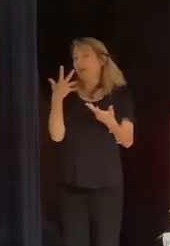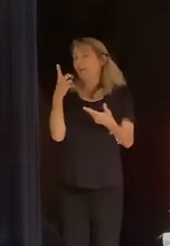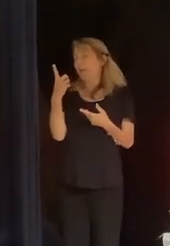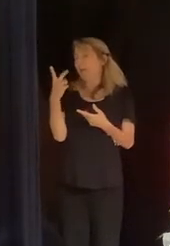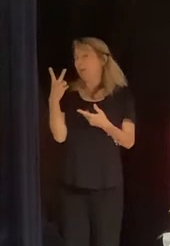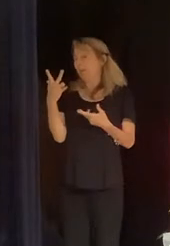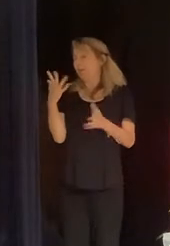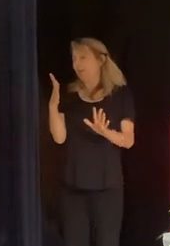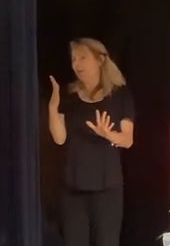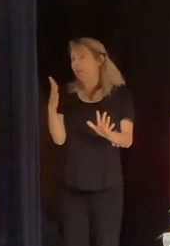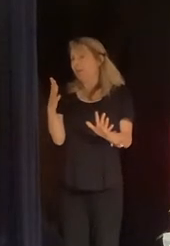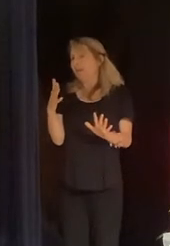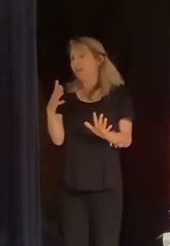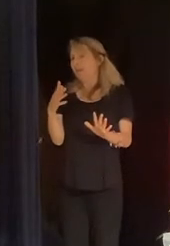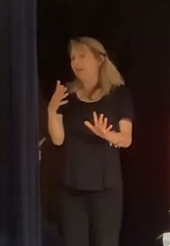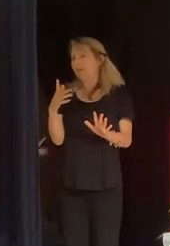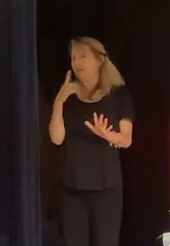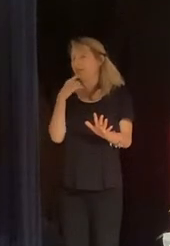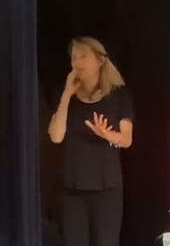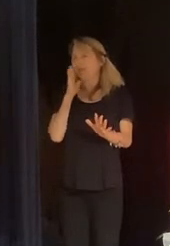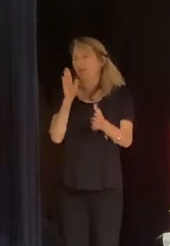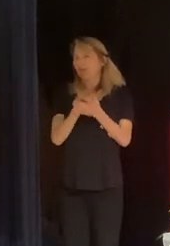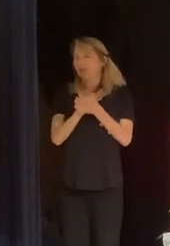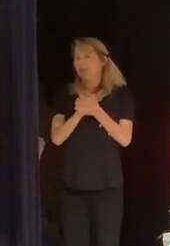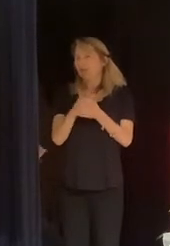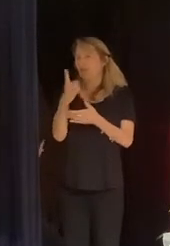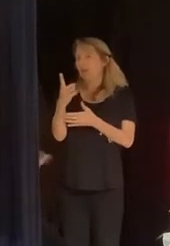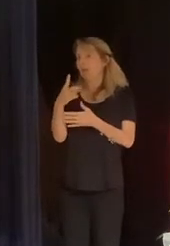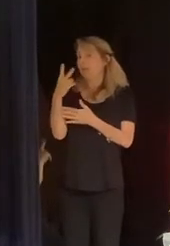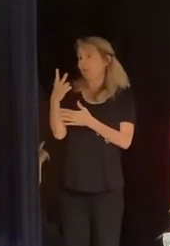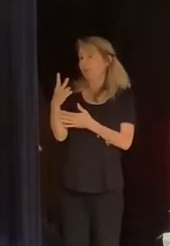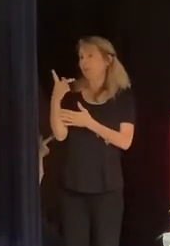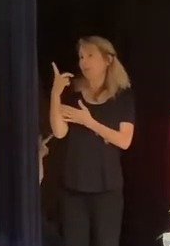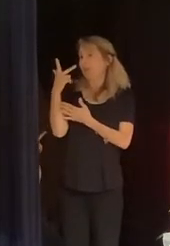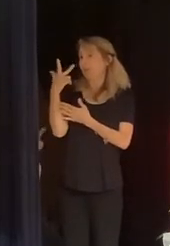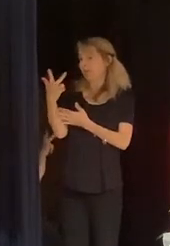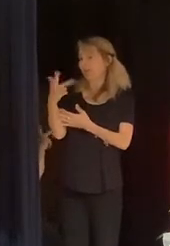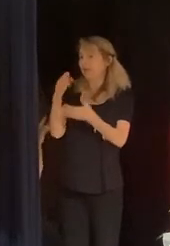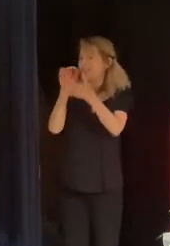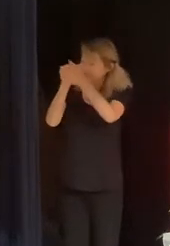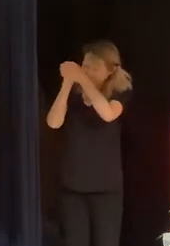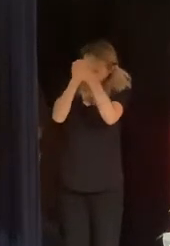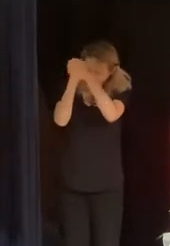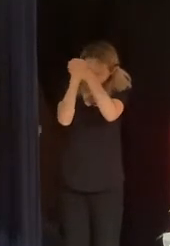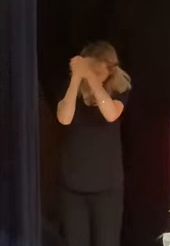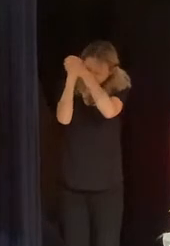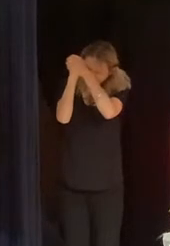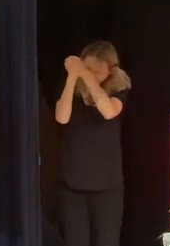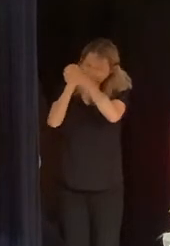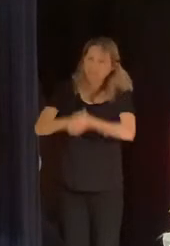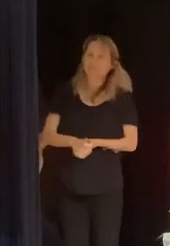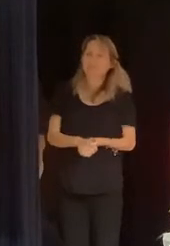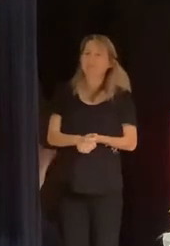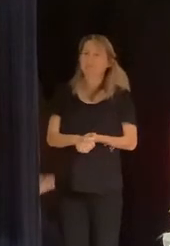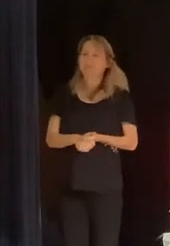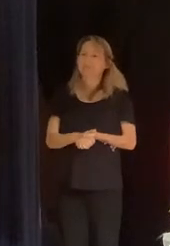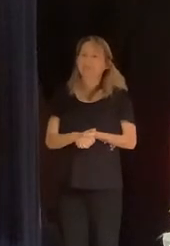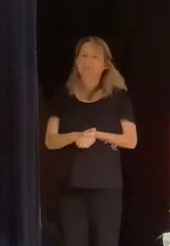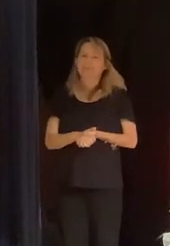three, I'm going to say congratulations. One, two, three. Everybody,